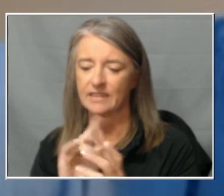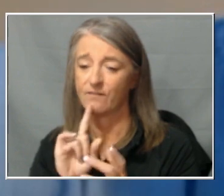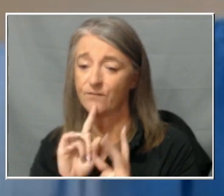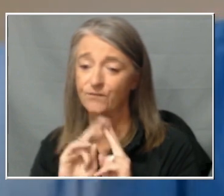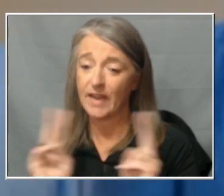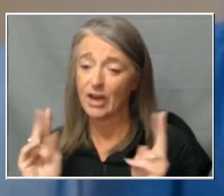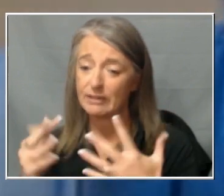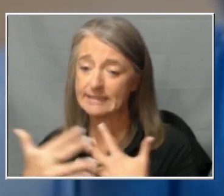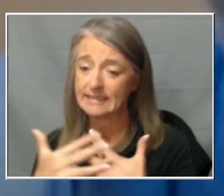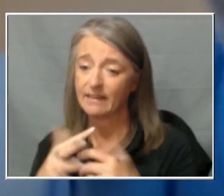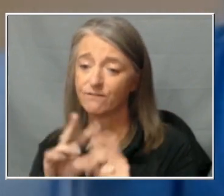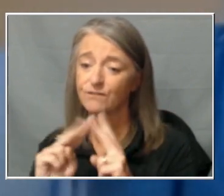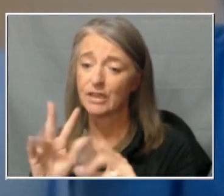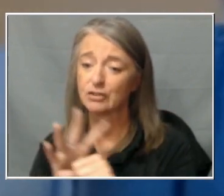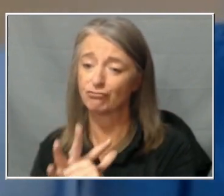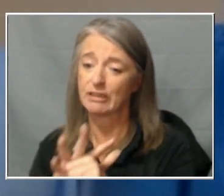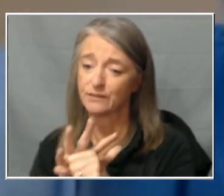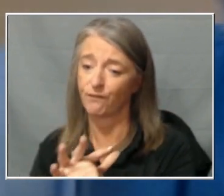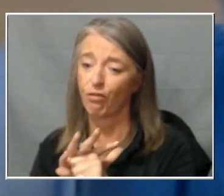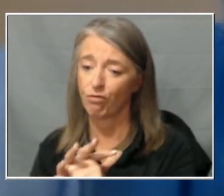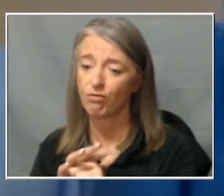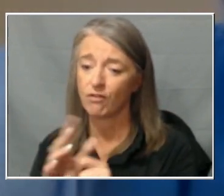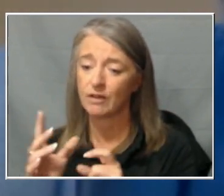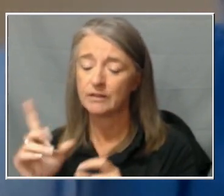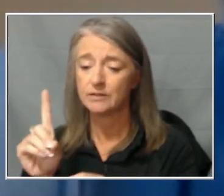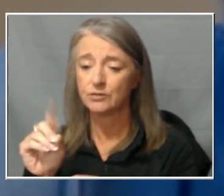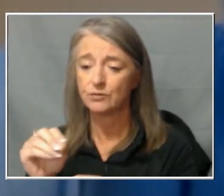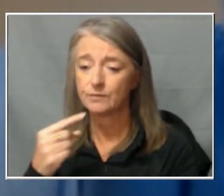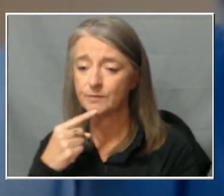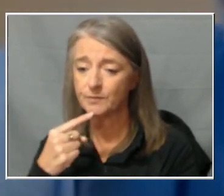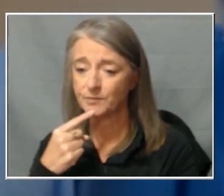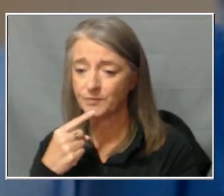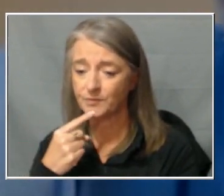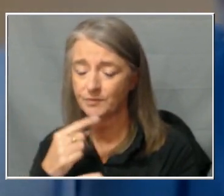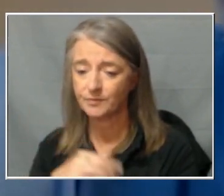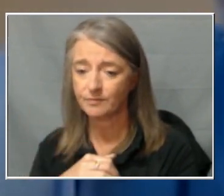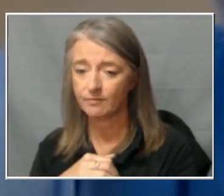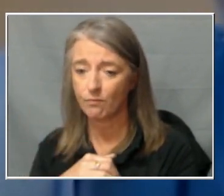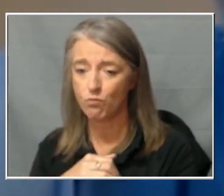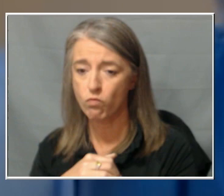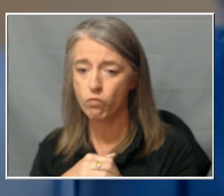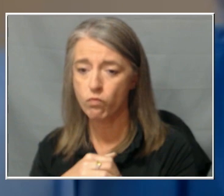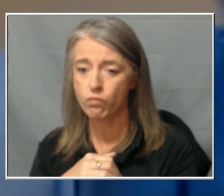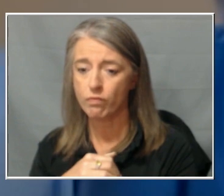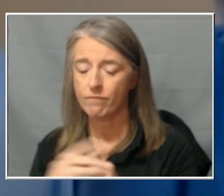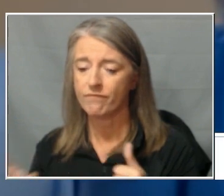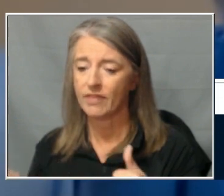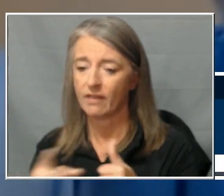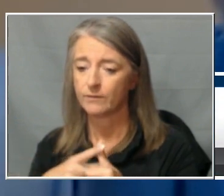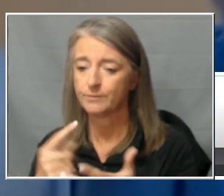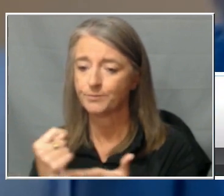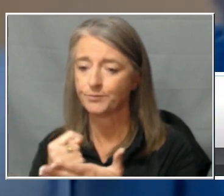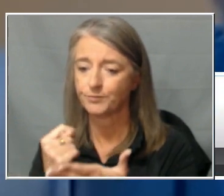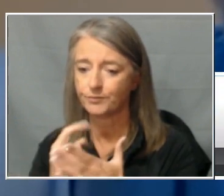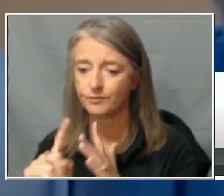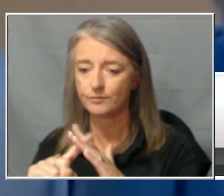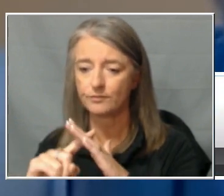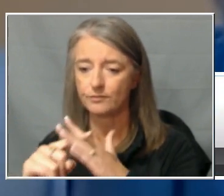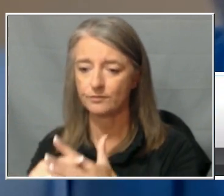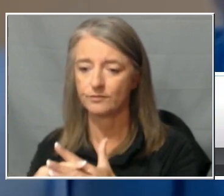scary. It was stressful, but I do have to say that, especially that first treatment that they